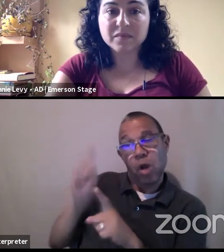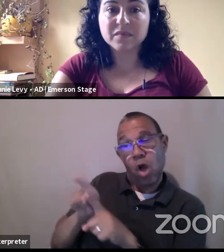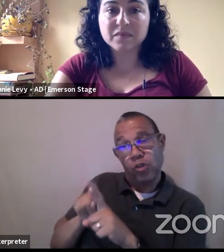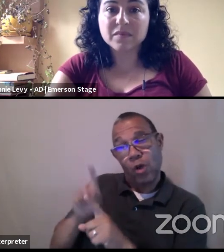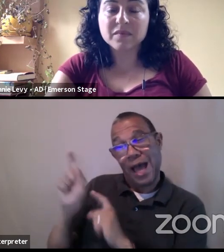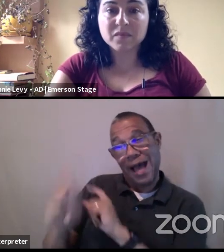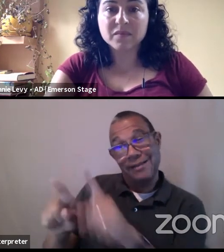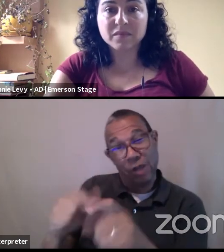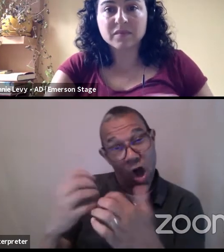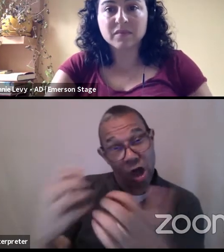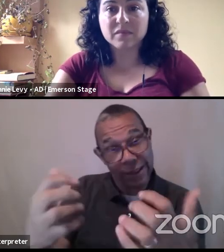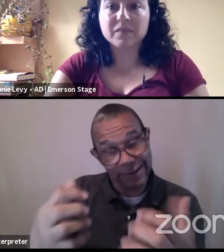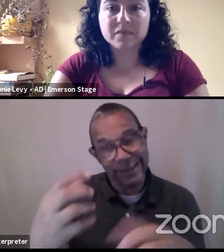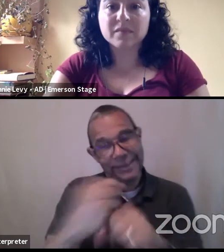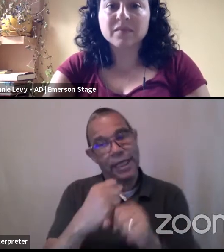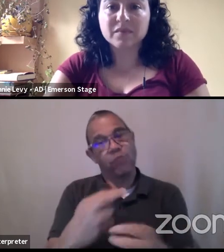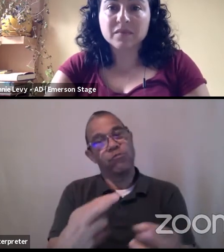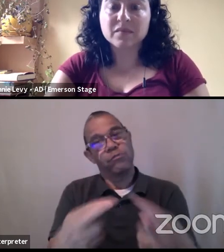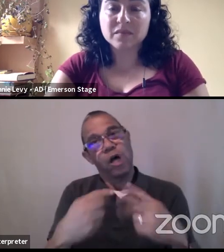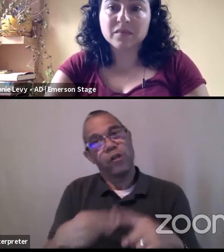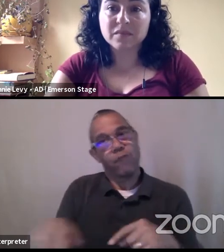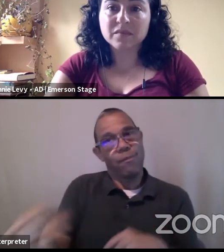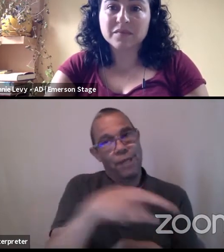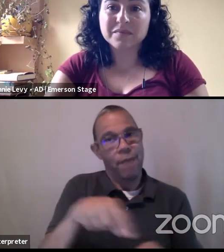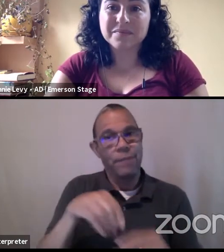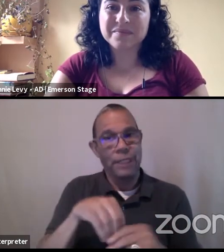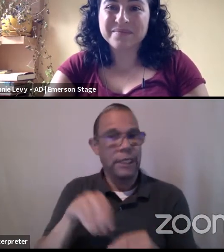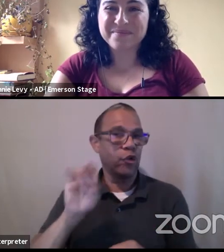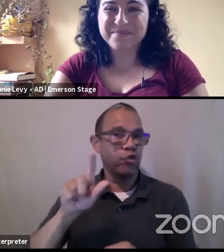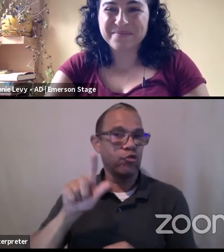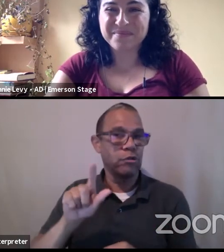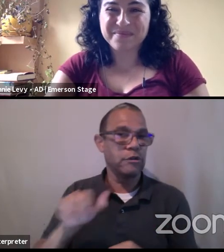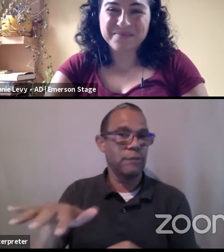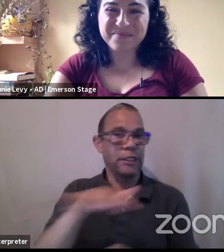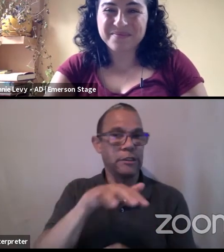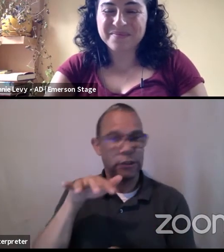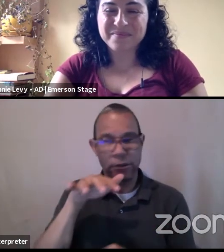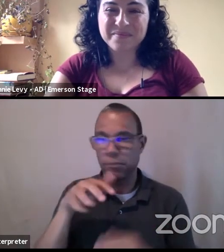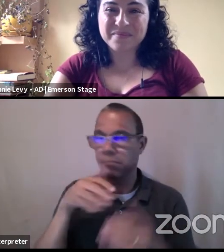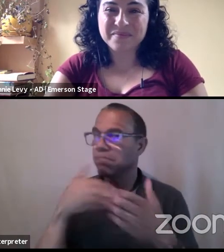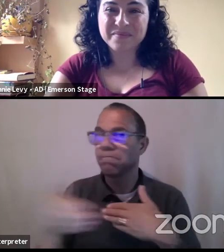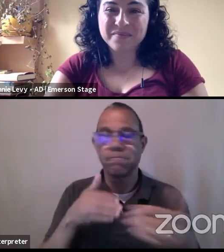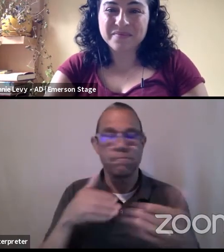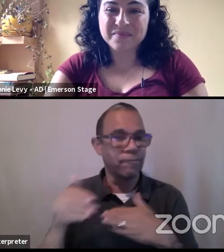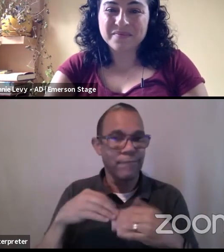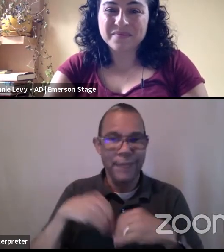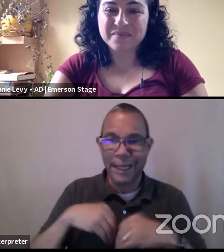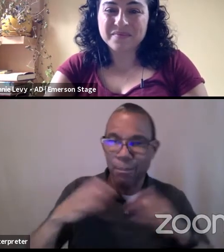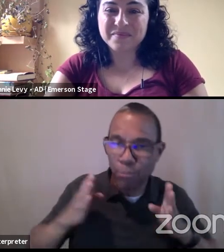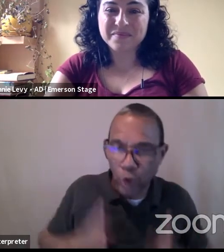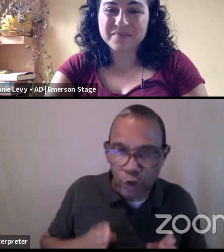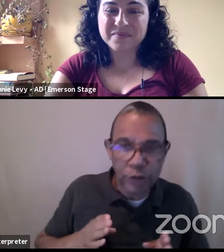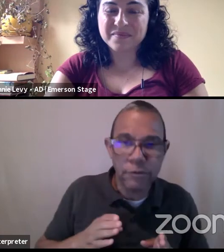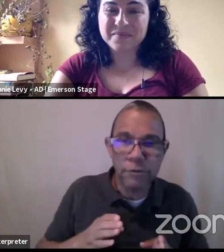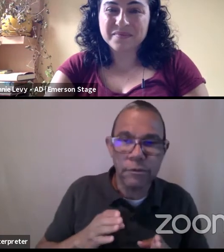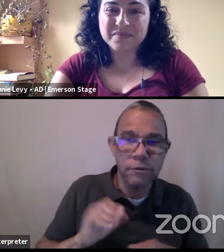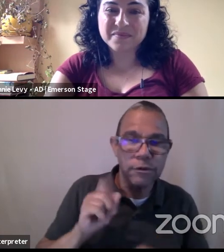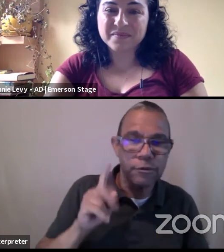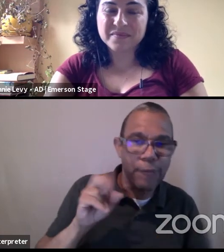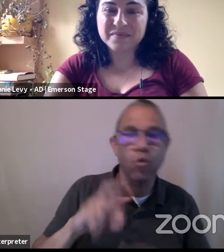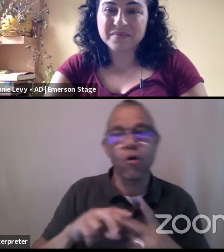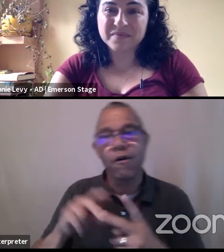you need in this virtual space. So be it virtual space or in-person space, I think the approach is